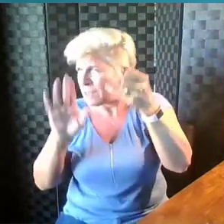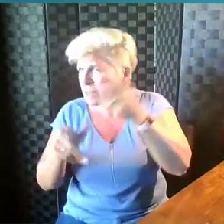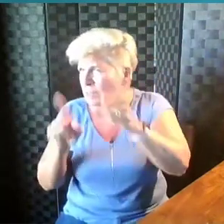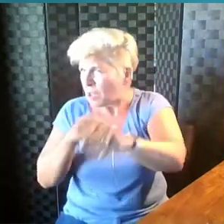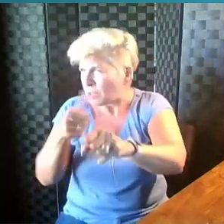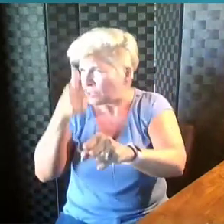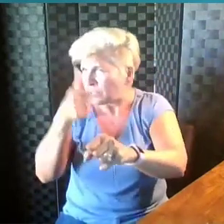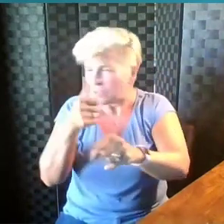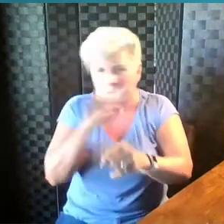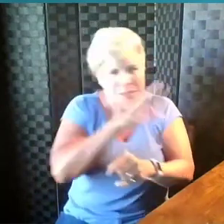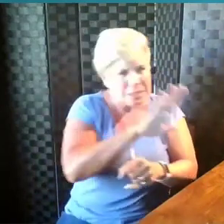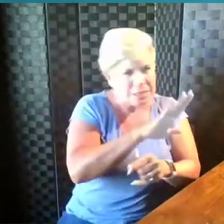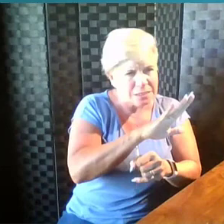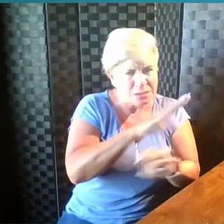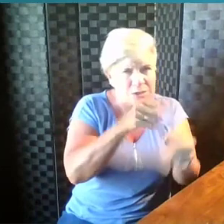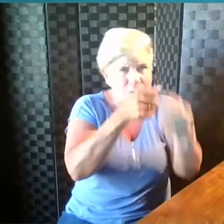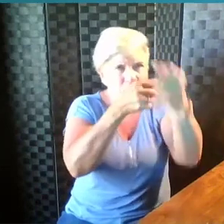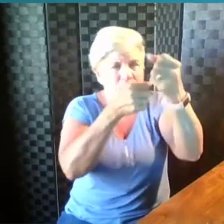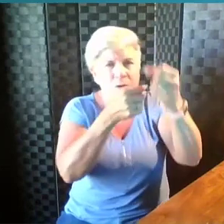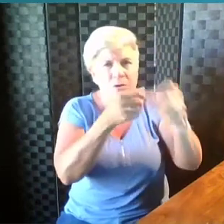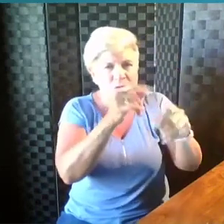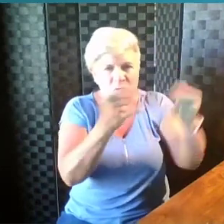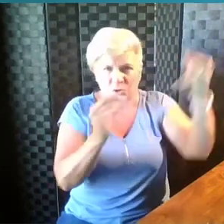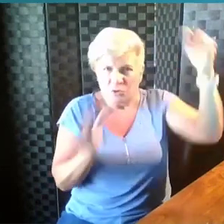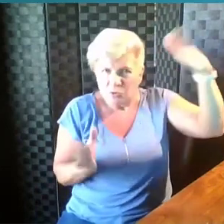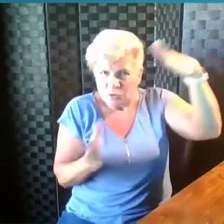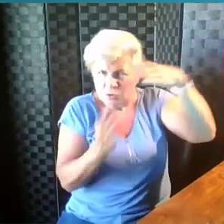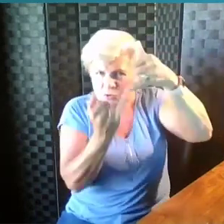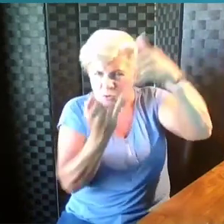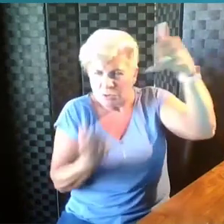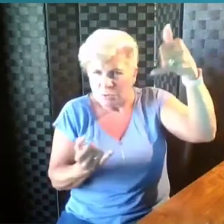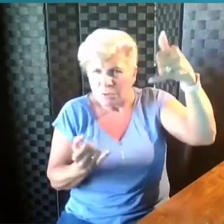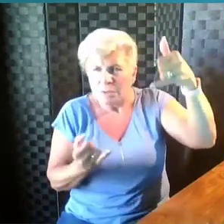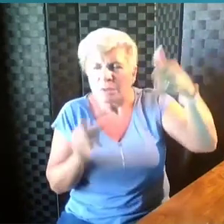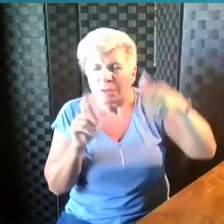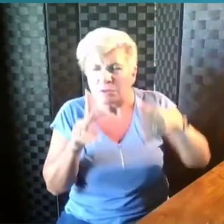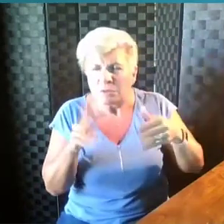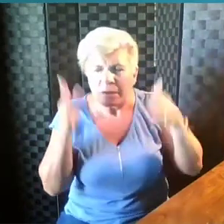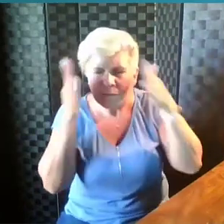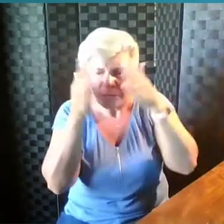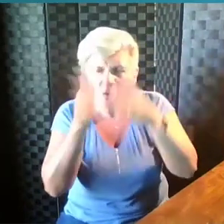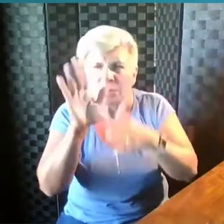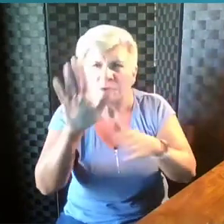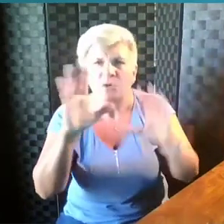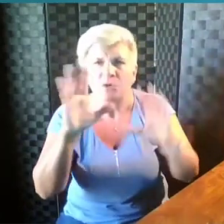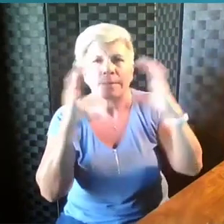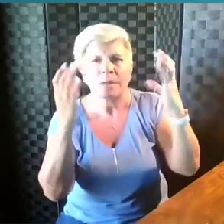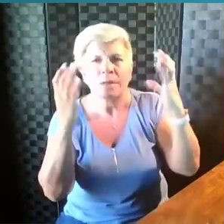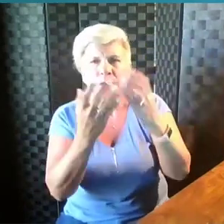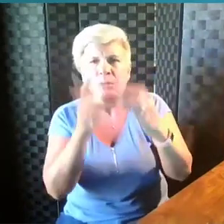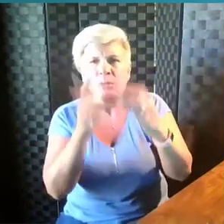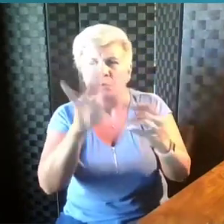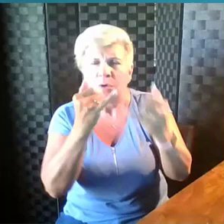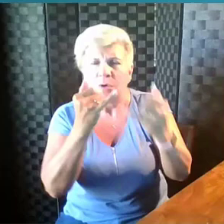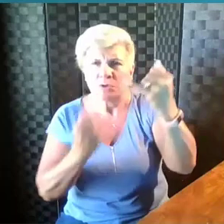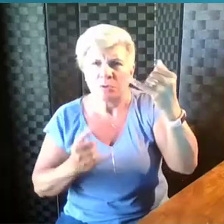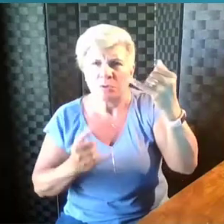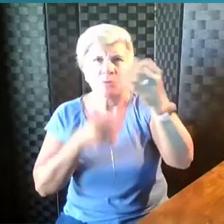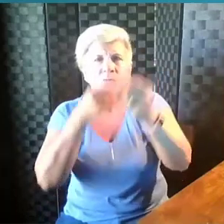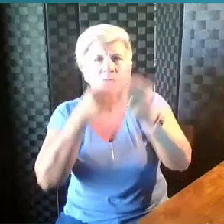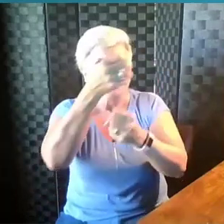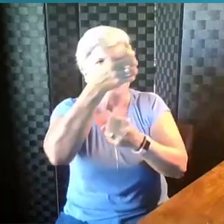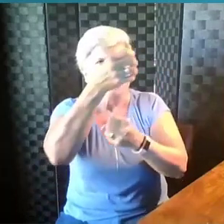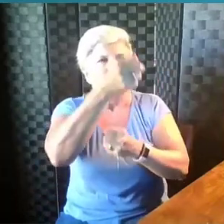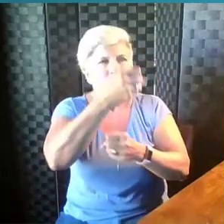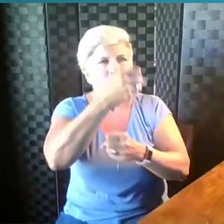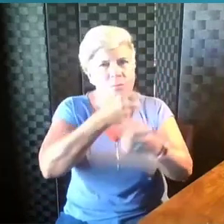speed. Focus on your balloon. Keep bringing it down. Your colorful